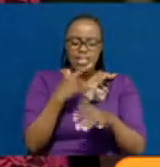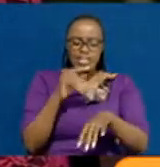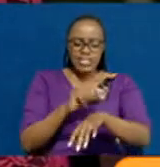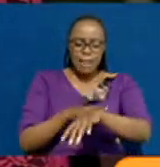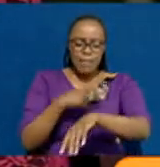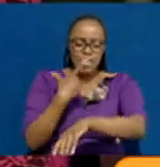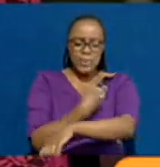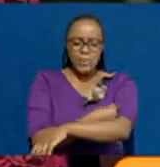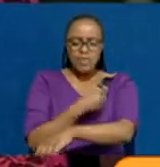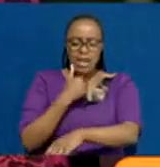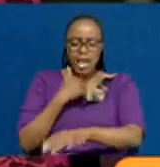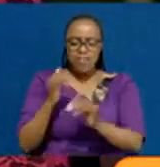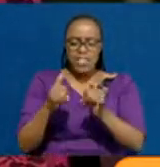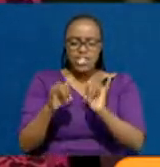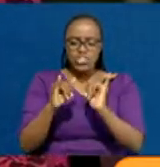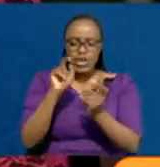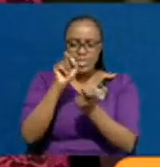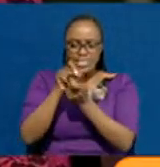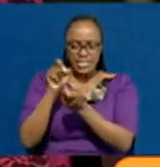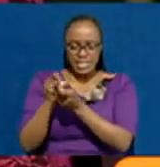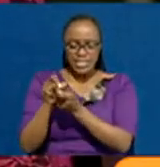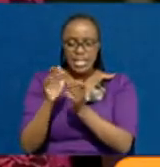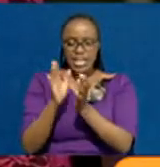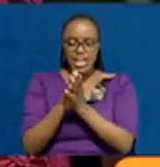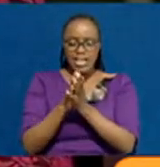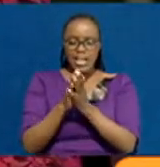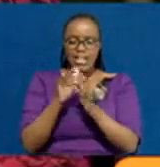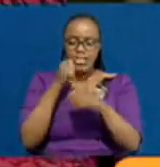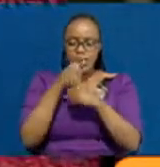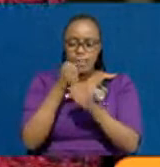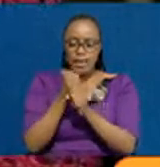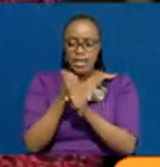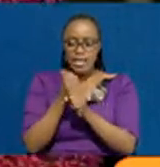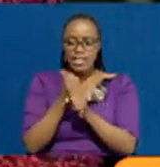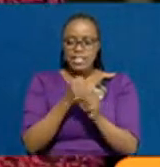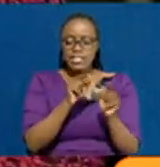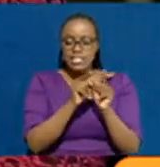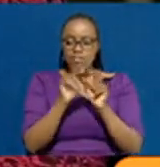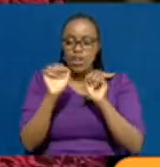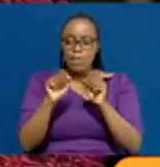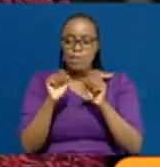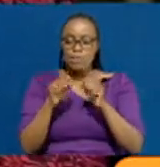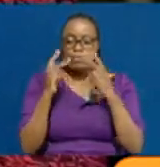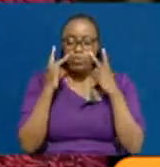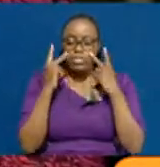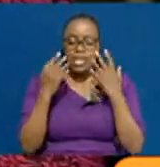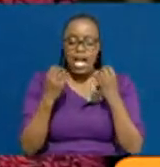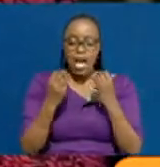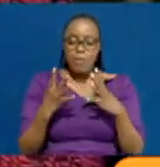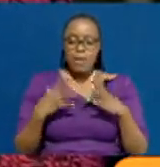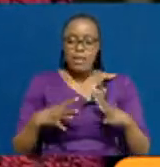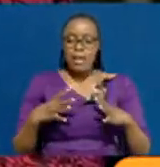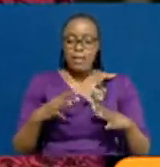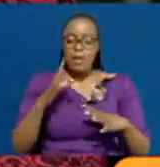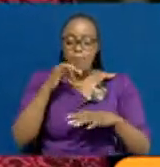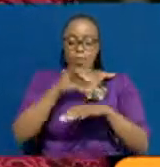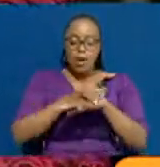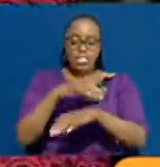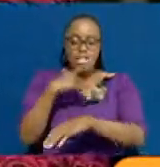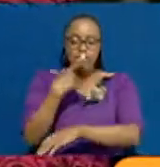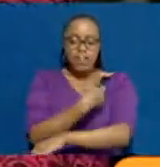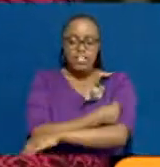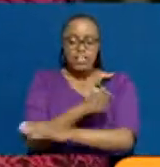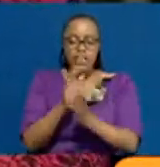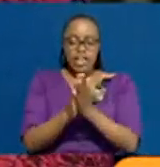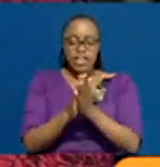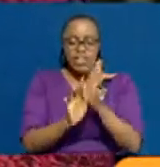are undergoing clinical trial, and you design the trials to be able to see how many people who are vaccinated